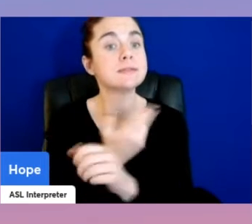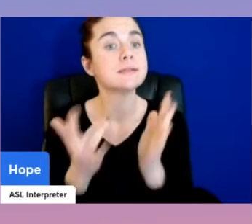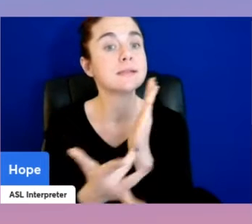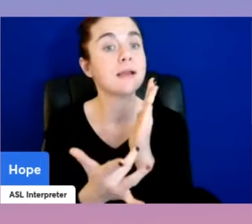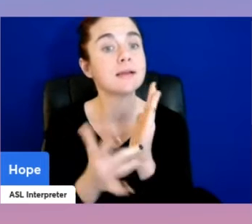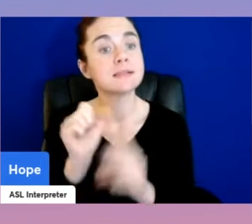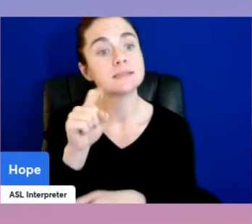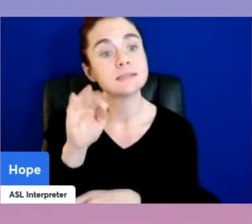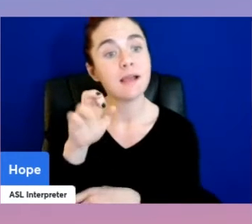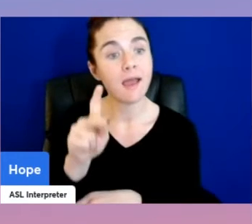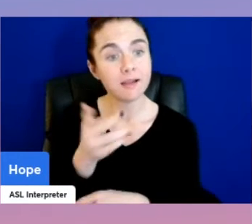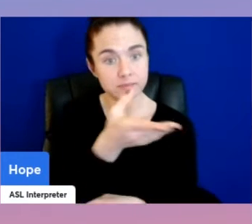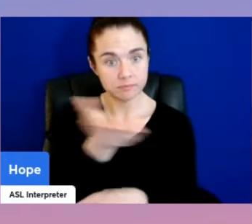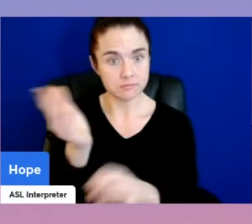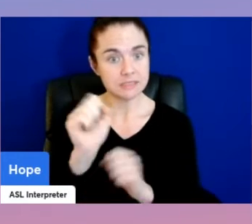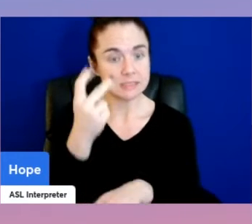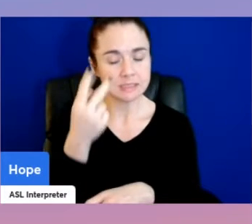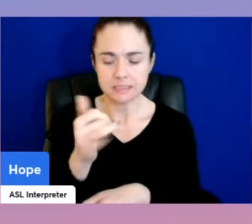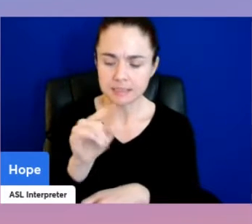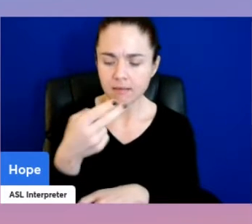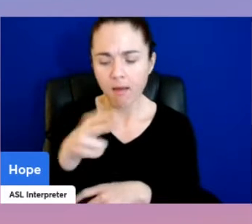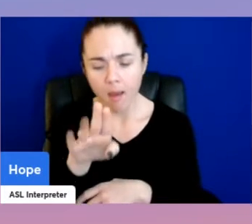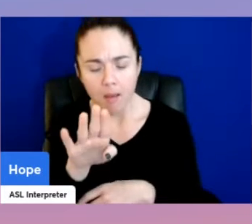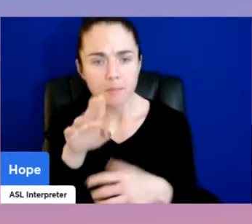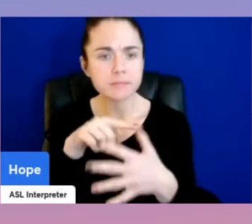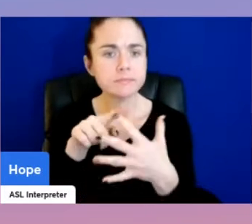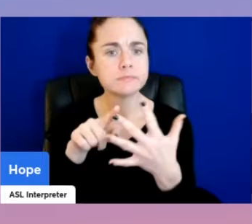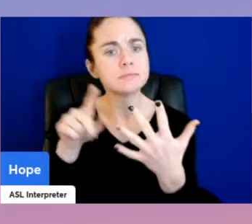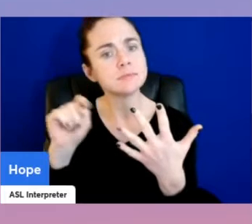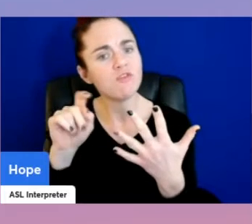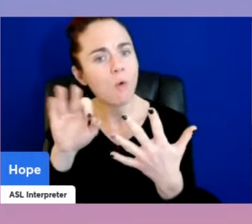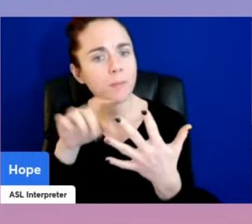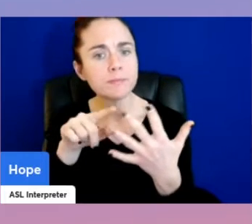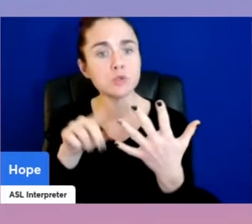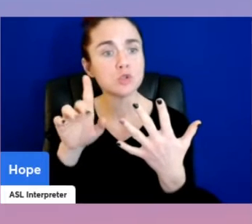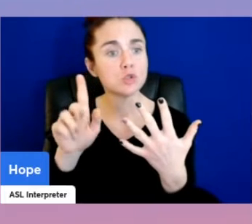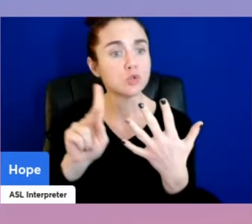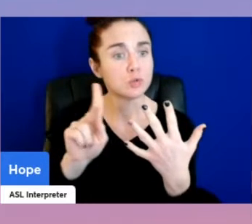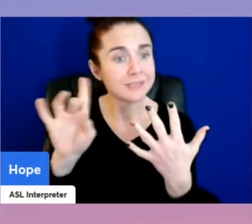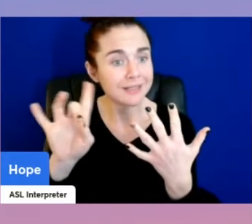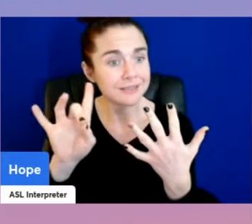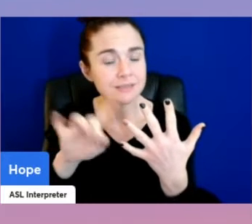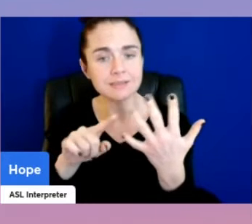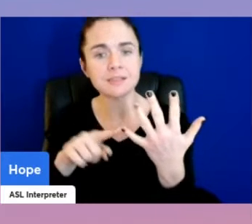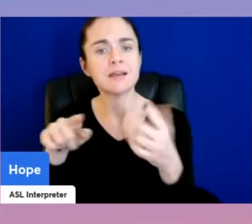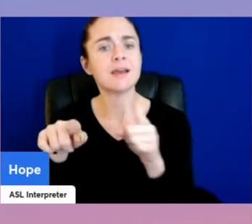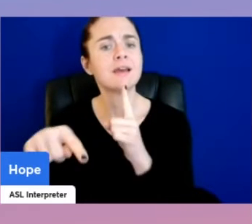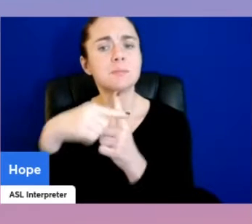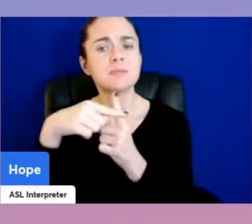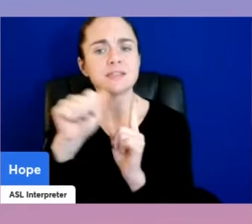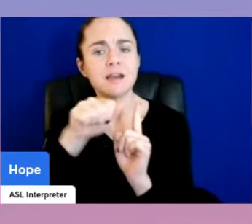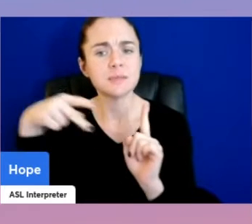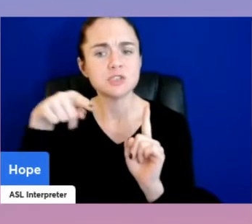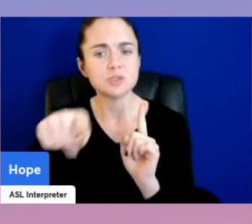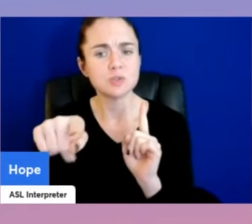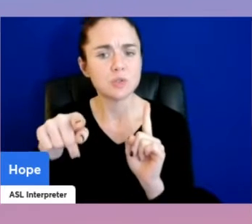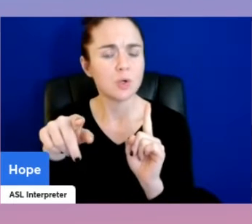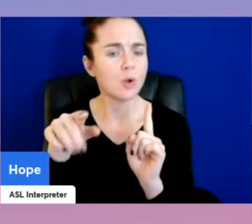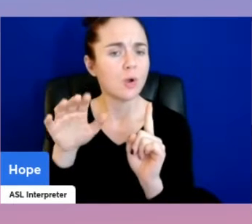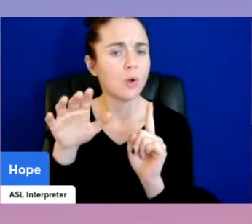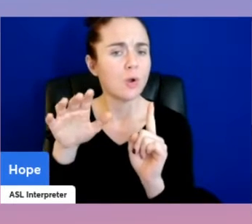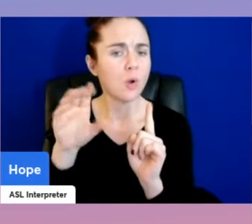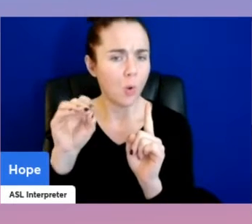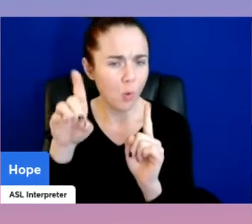got GitHub Actions in play. We have Terraform and Kubernetes, and the application code that I use to deploy stuff is